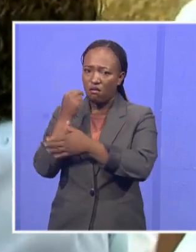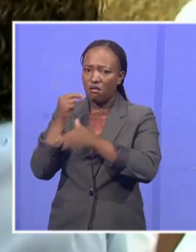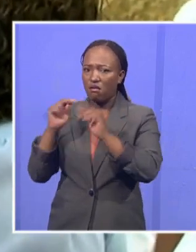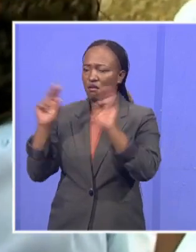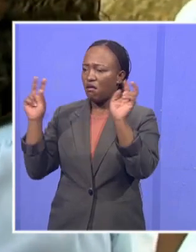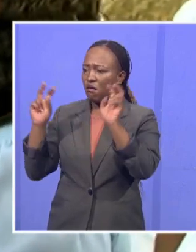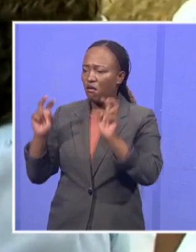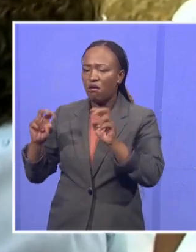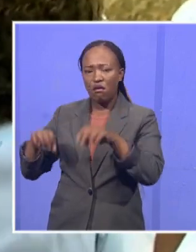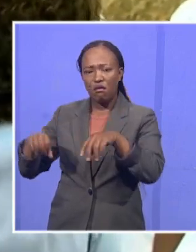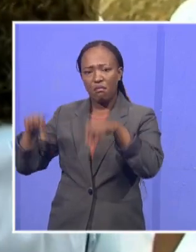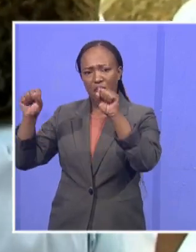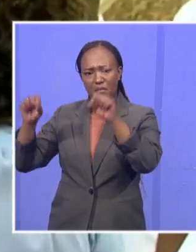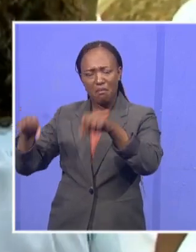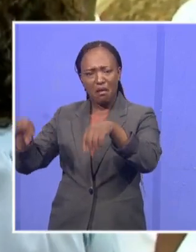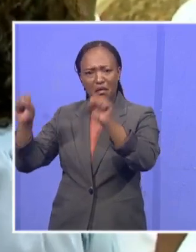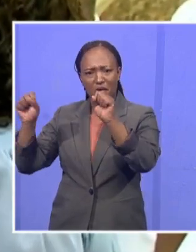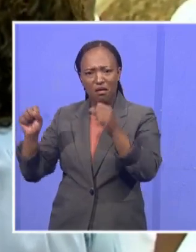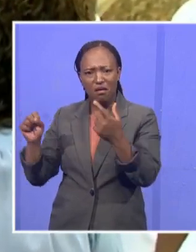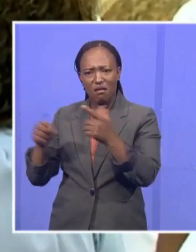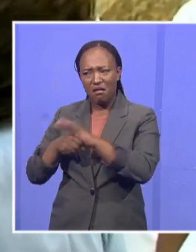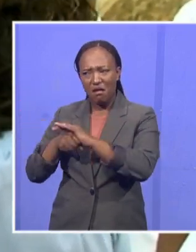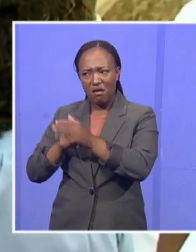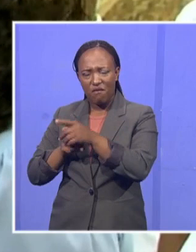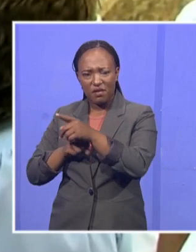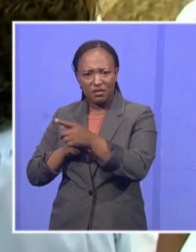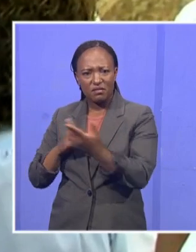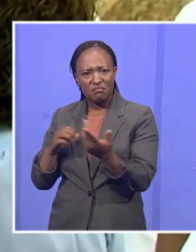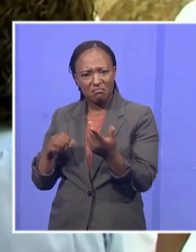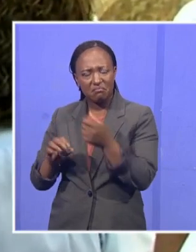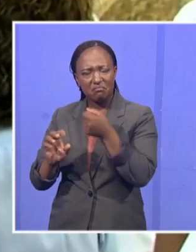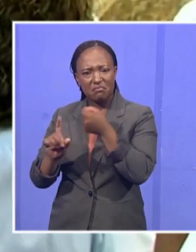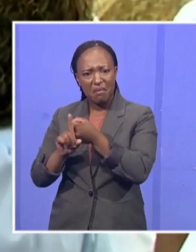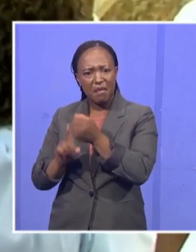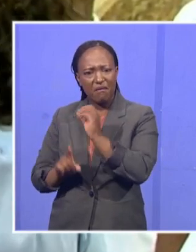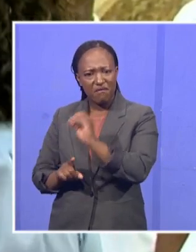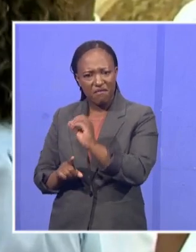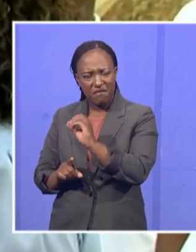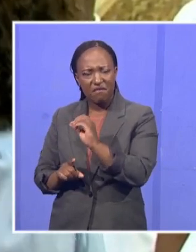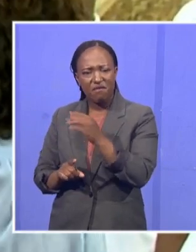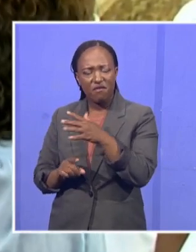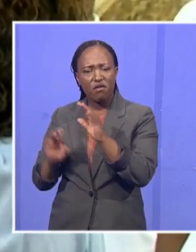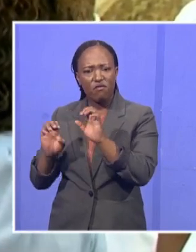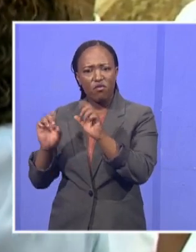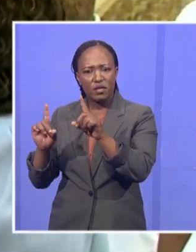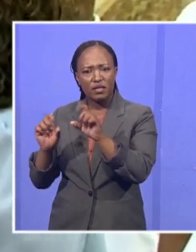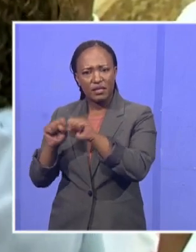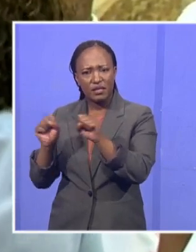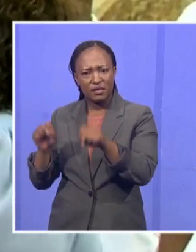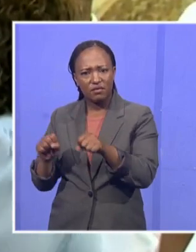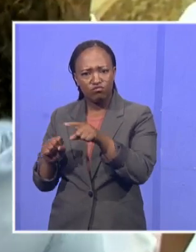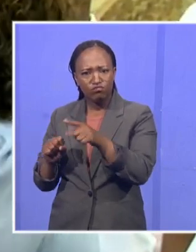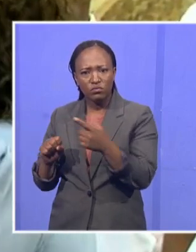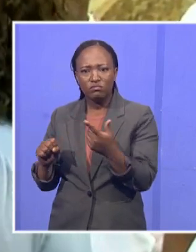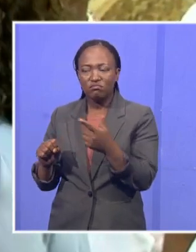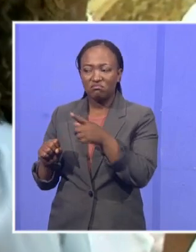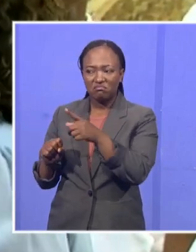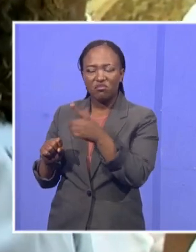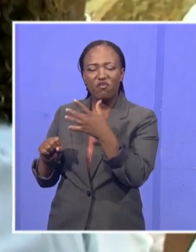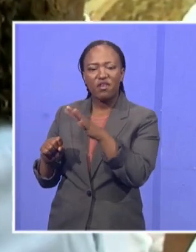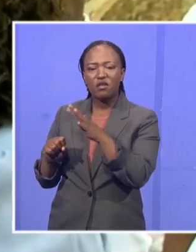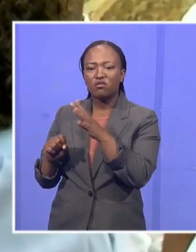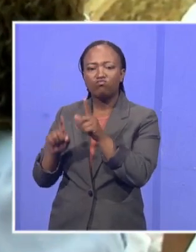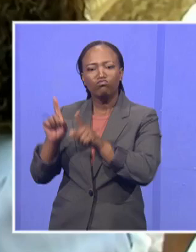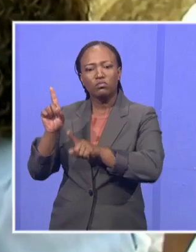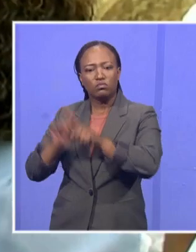shedding, and COVID-19 also had an impact on the education system in the country. How did you navigate around